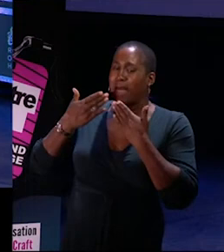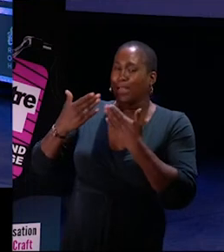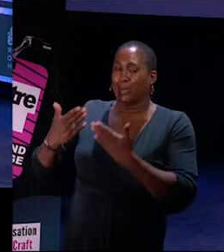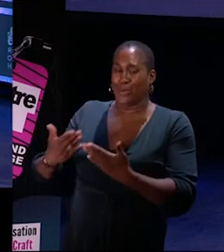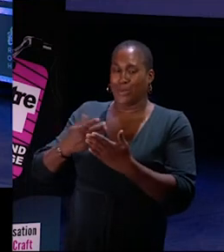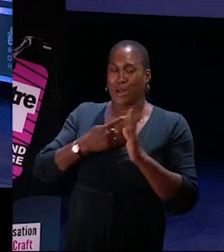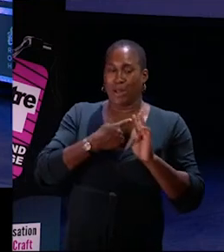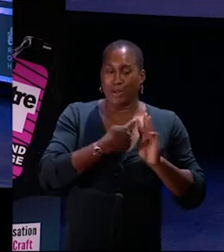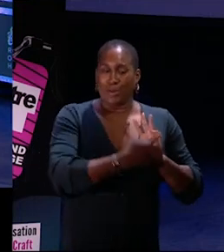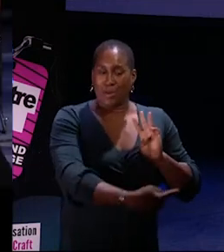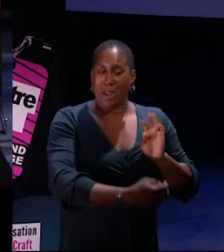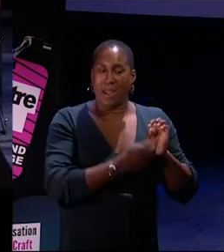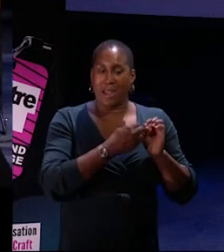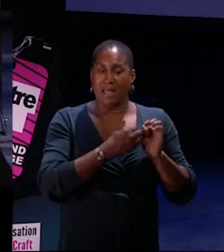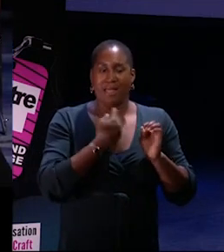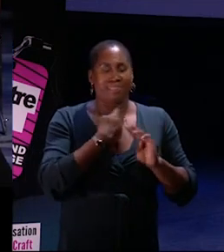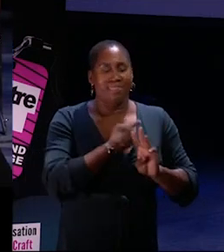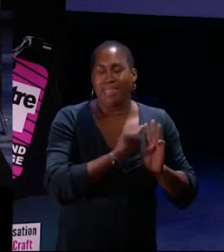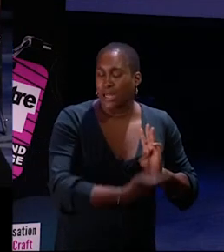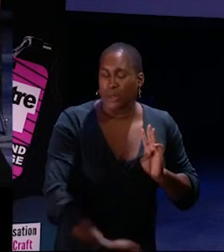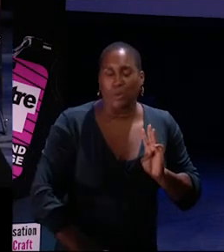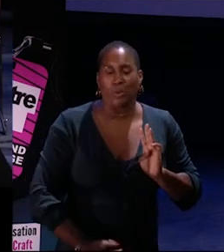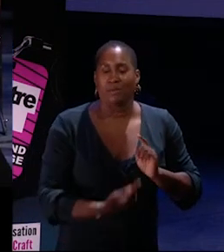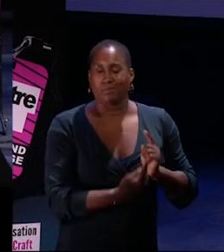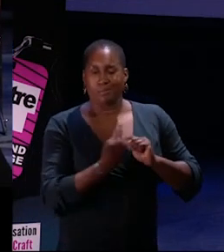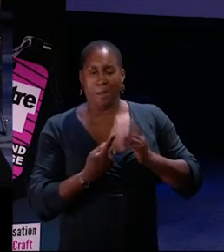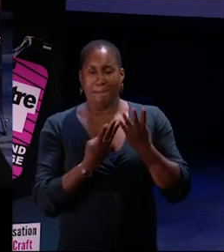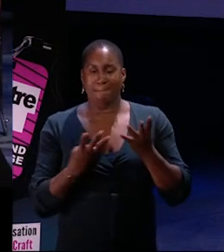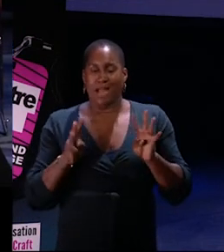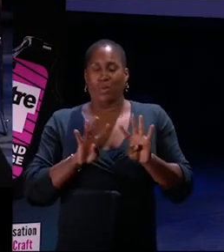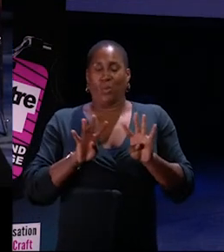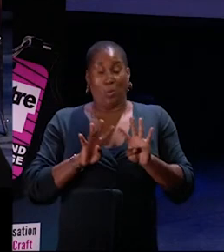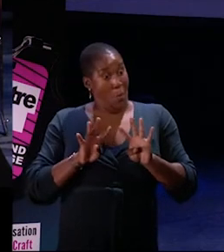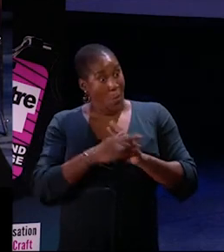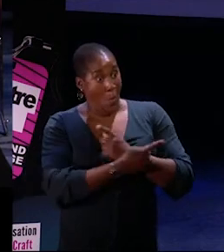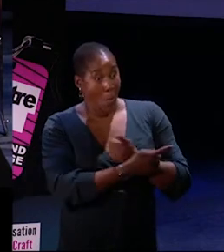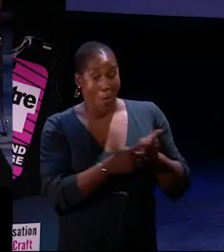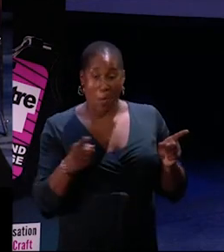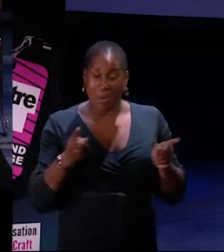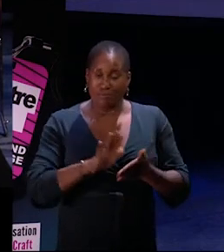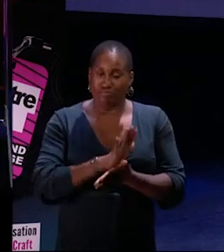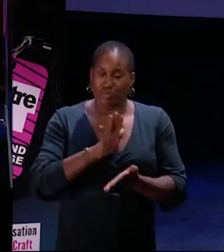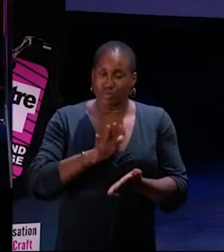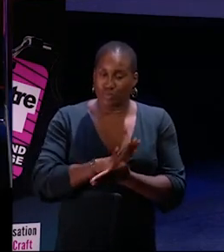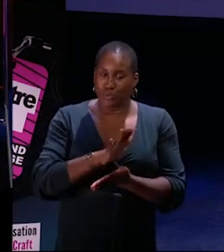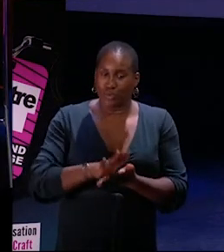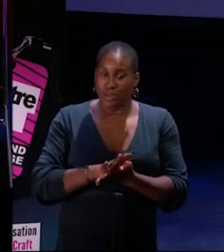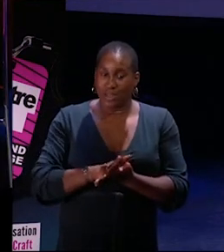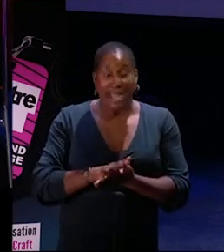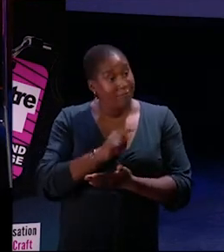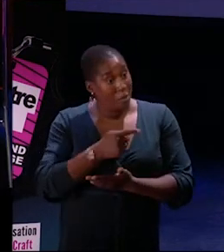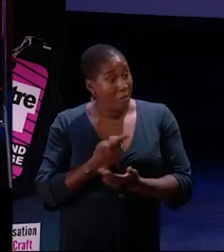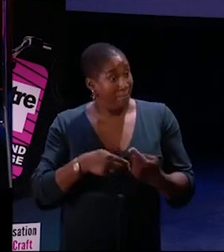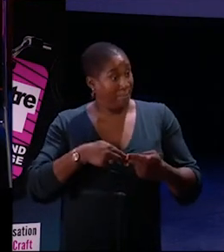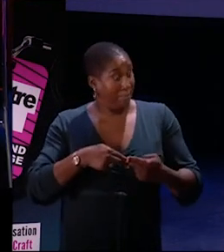to Emma, Tony and Jason for coming along today and giving the talk. We hope that you guys have really enjoyed it as well. If you have really enjoyed